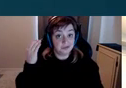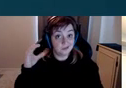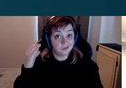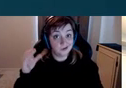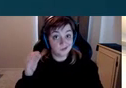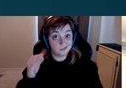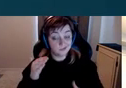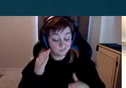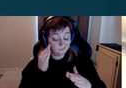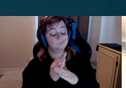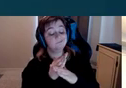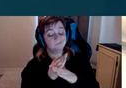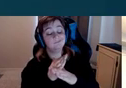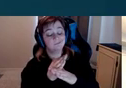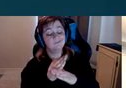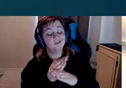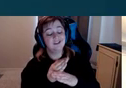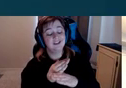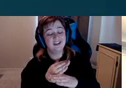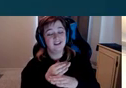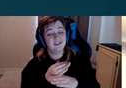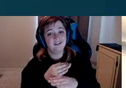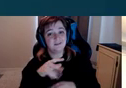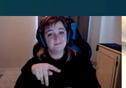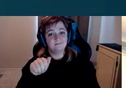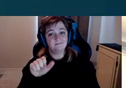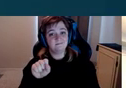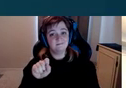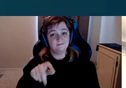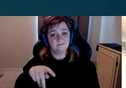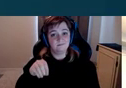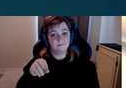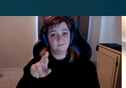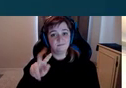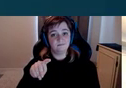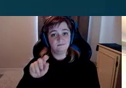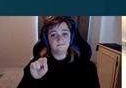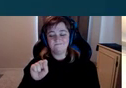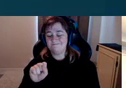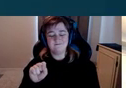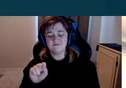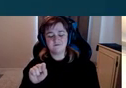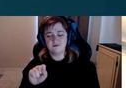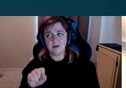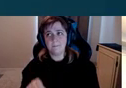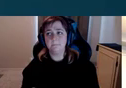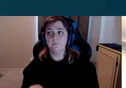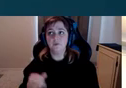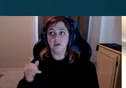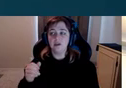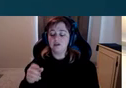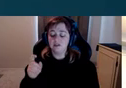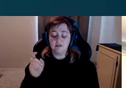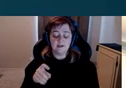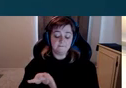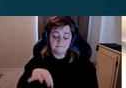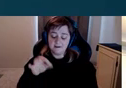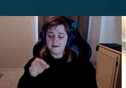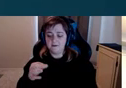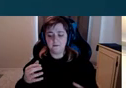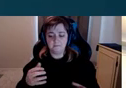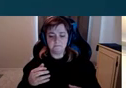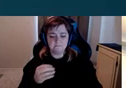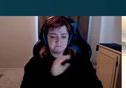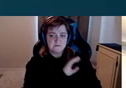family. And eventually, in situations like that, you have to find someone who's more powerful, who has more